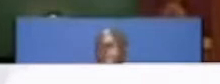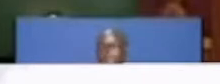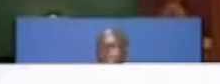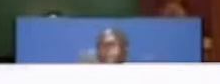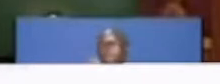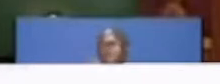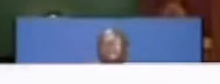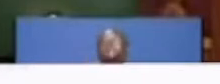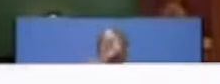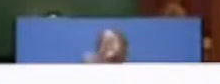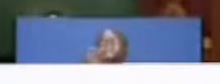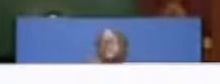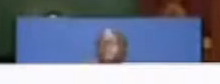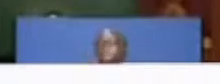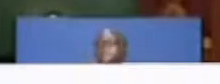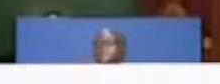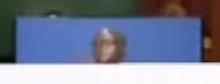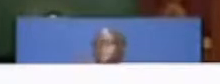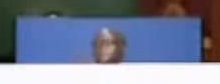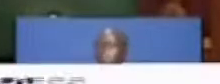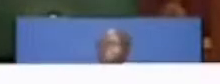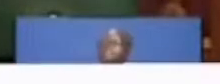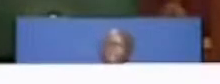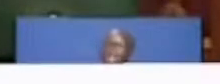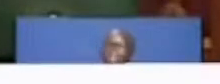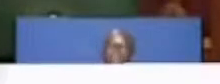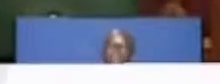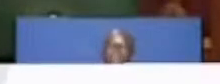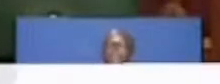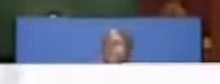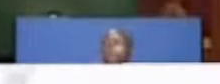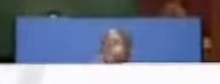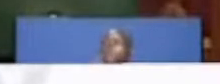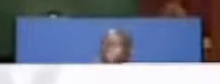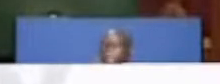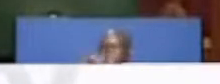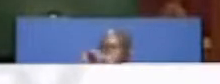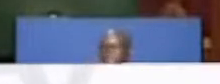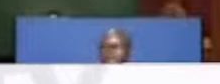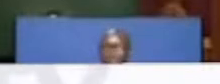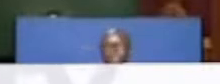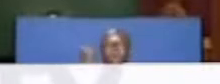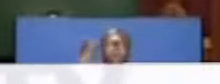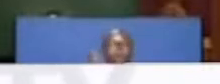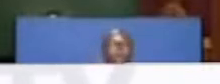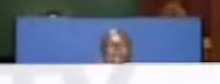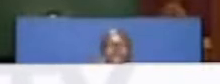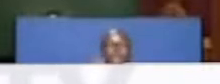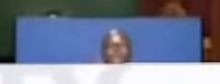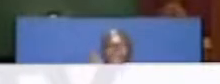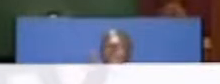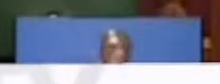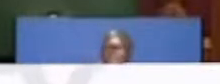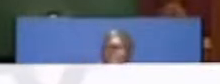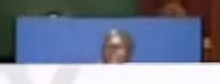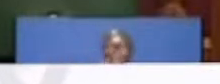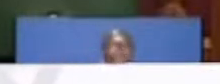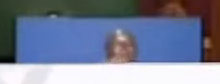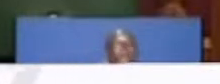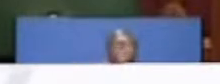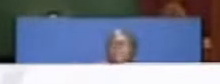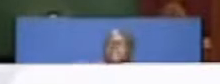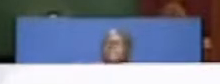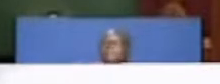35 million people with access to clean water. When I took office in 2013, our entire country was served by